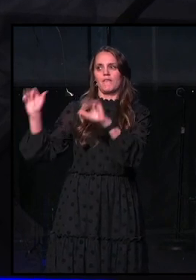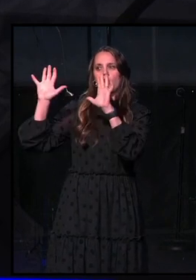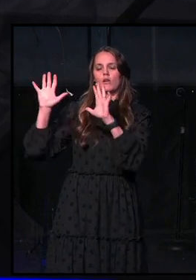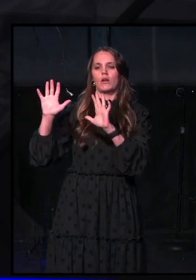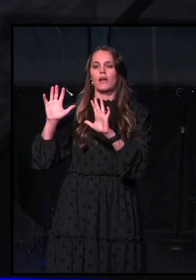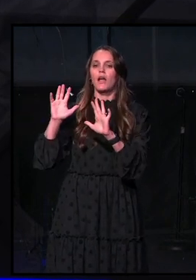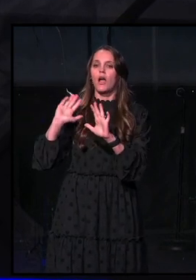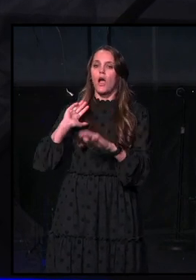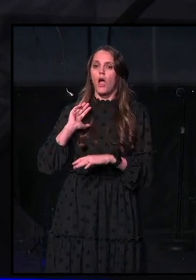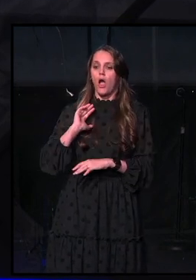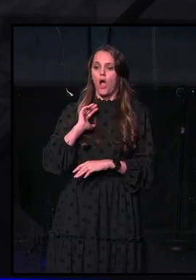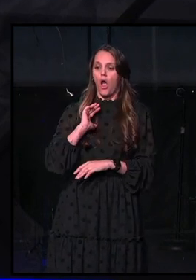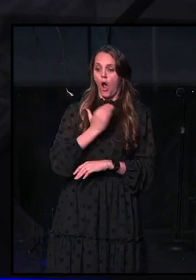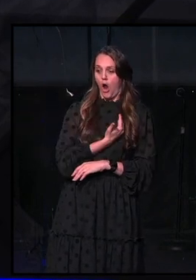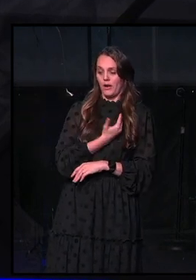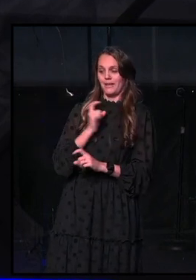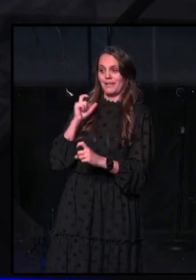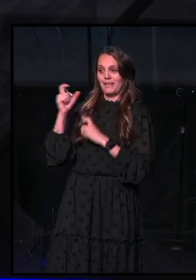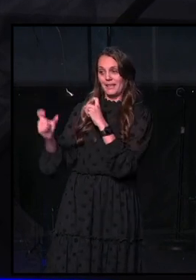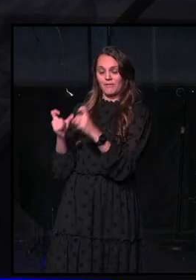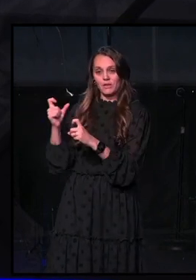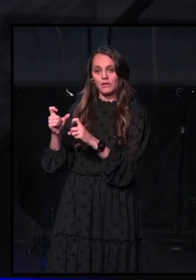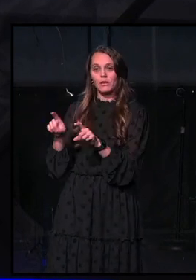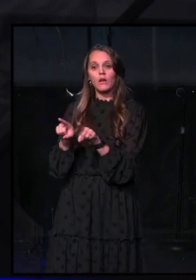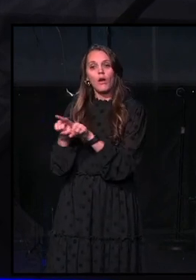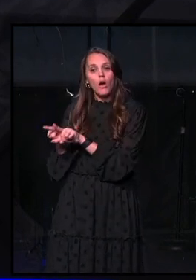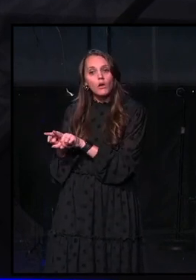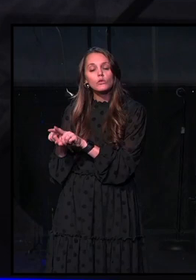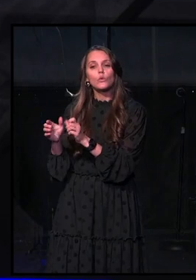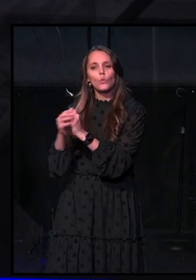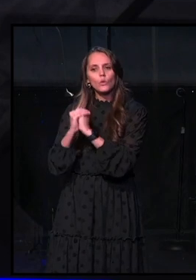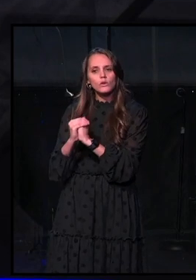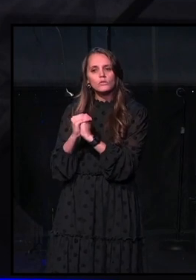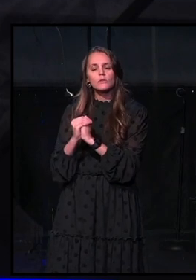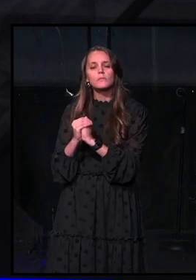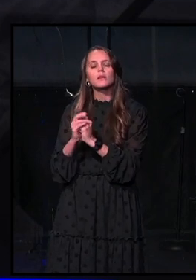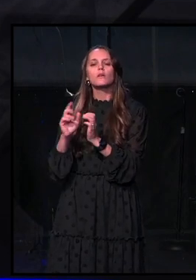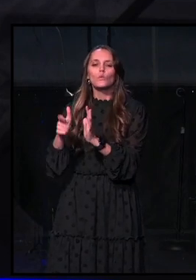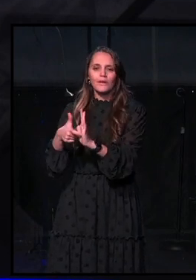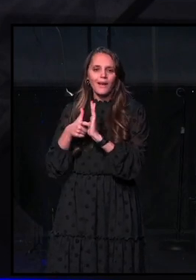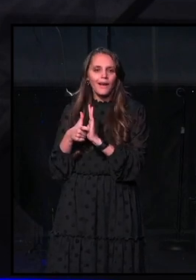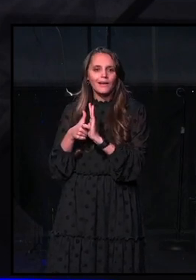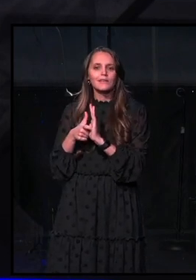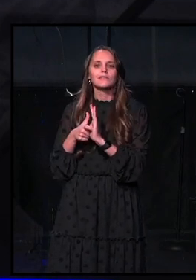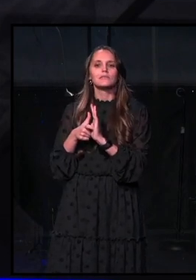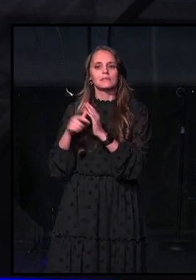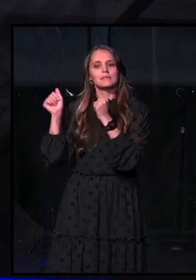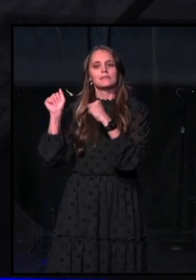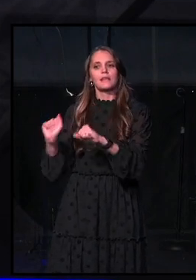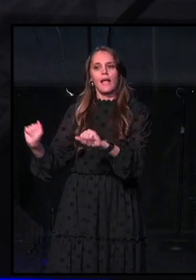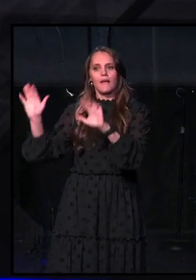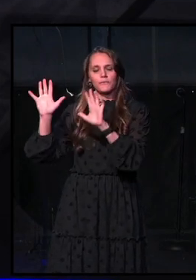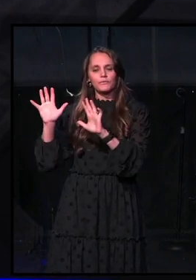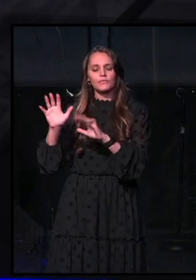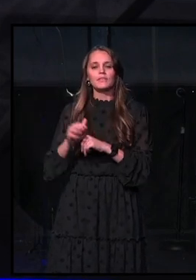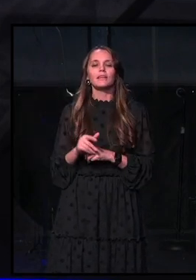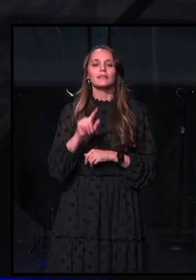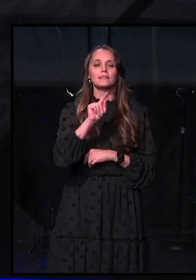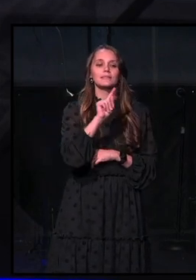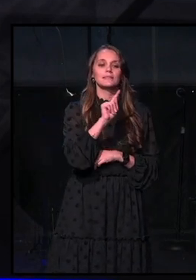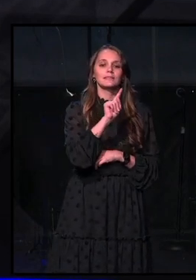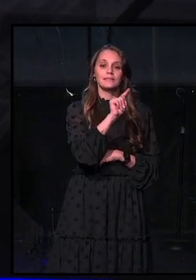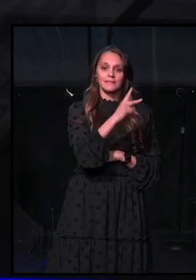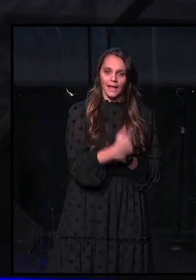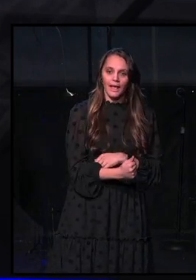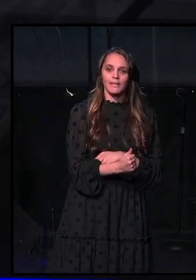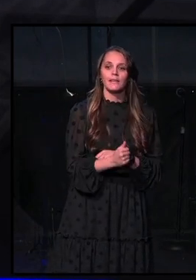sacrifice, if our giving is worship, it requires sacrifice. And so a tithe is 10% of what you make, what you generate for